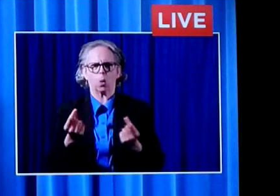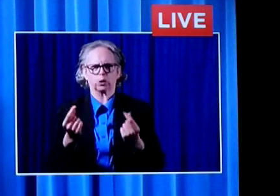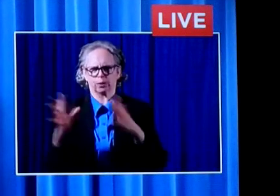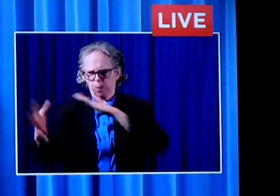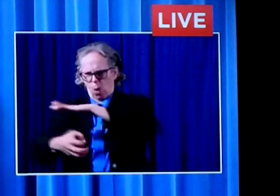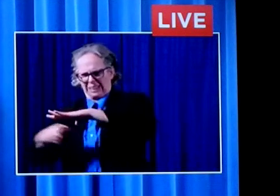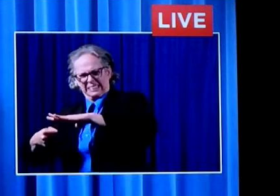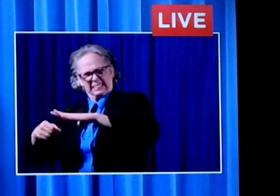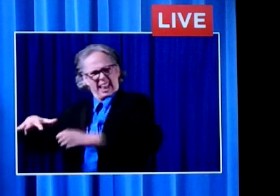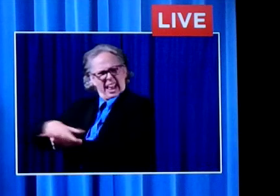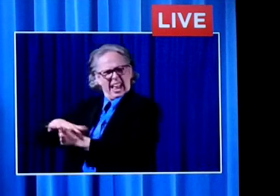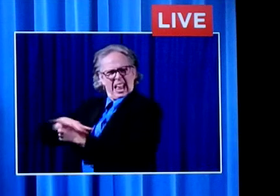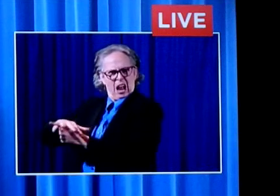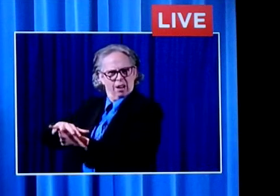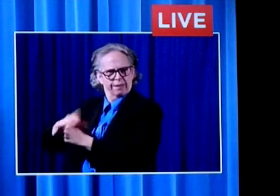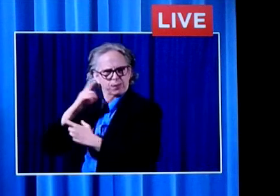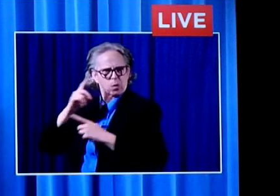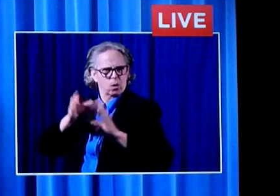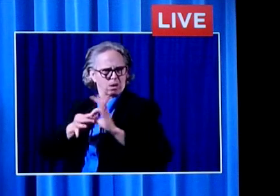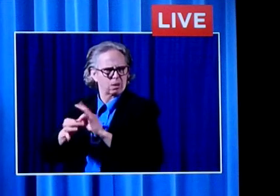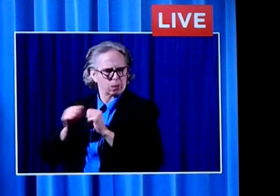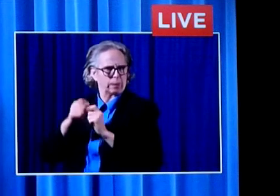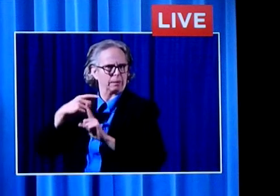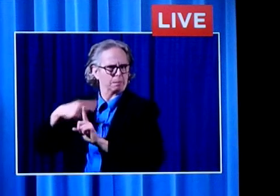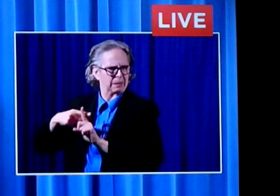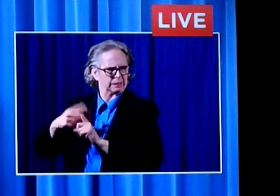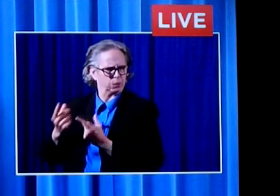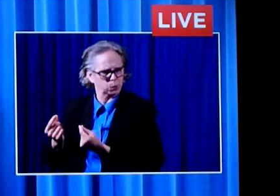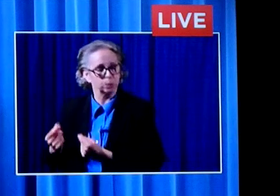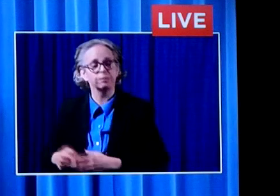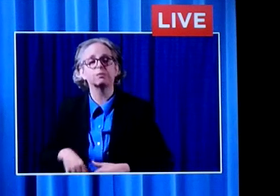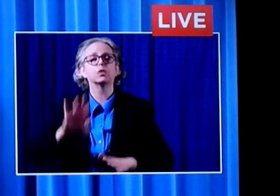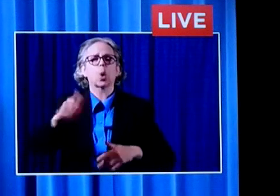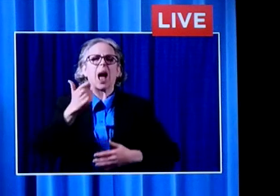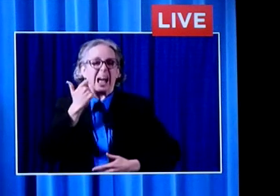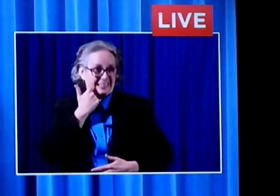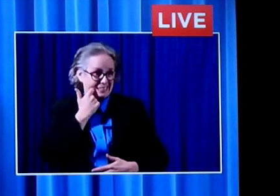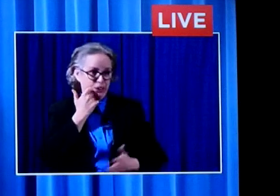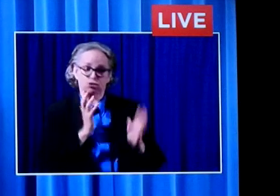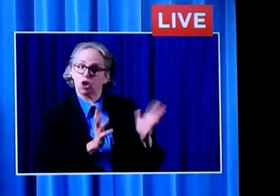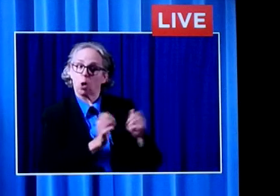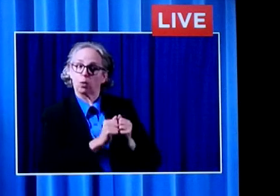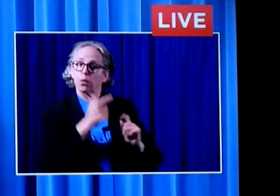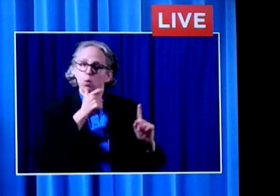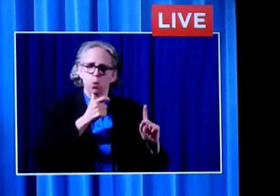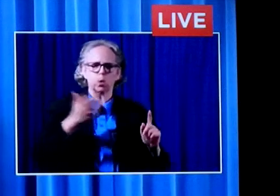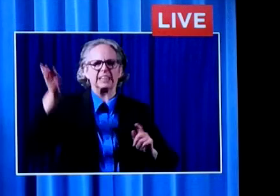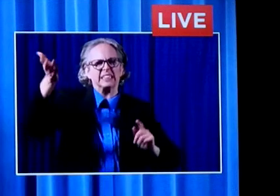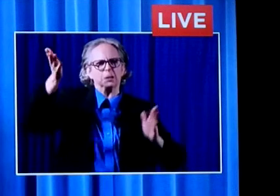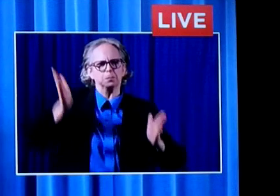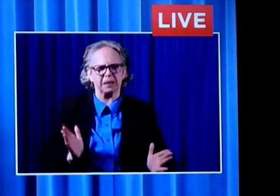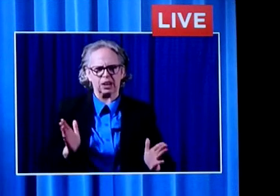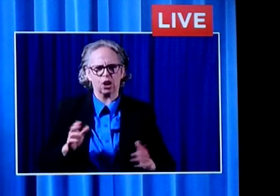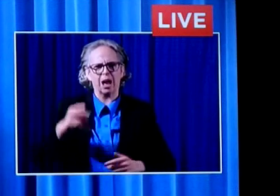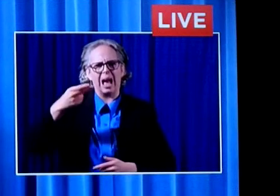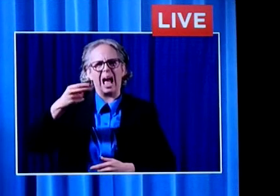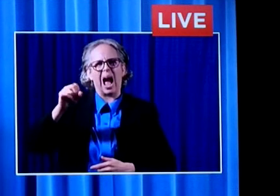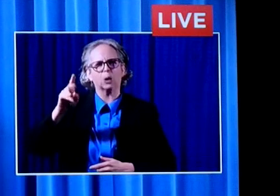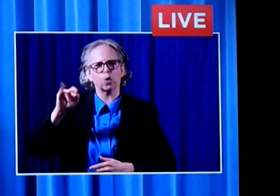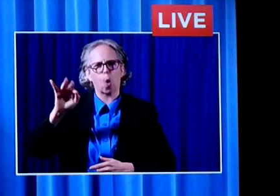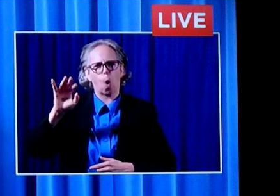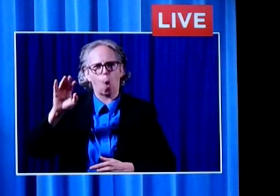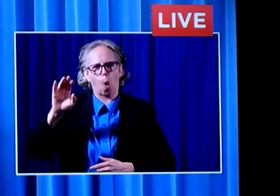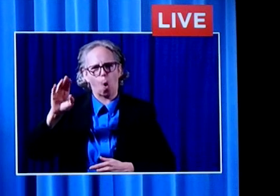I've spoken and worked with Speaker Householder, Senate President Larry Obhoff,